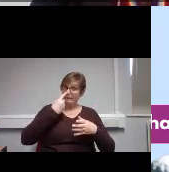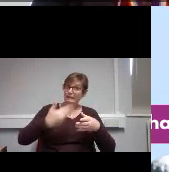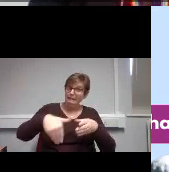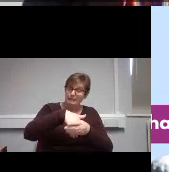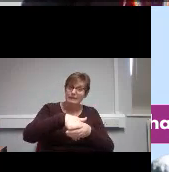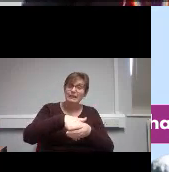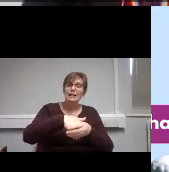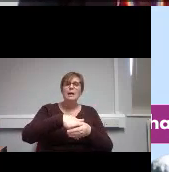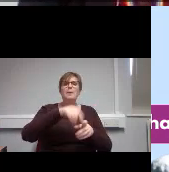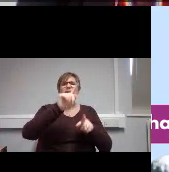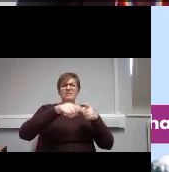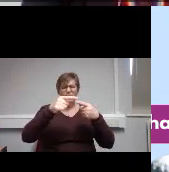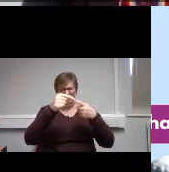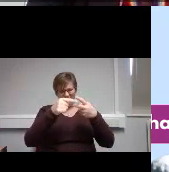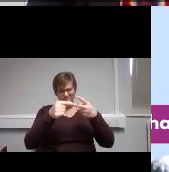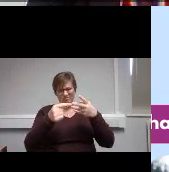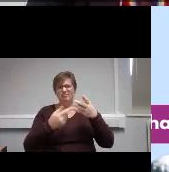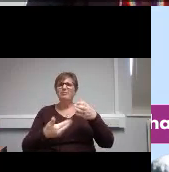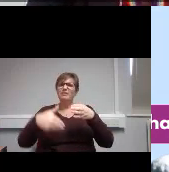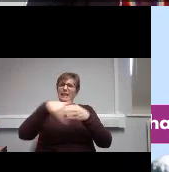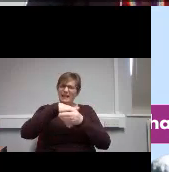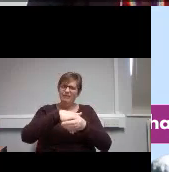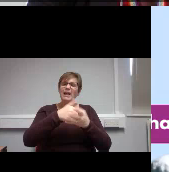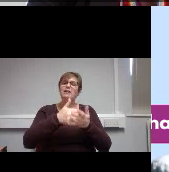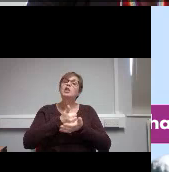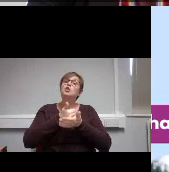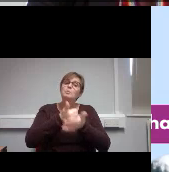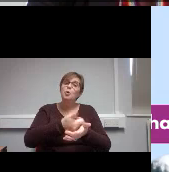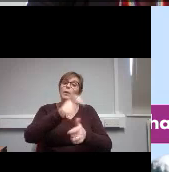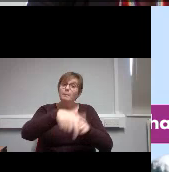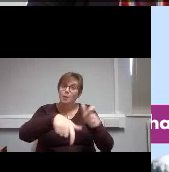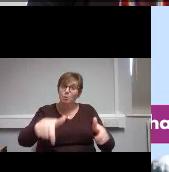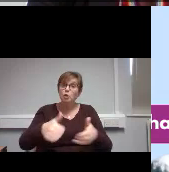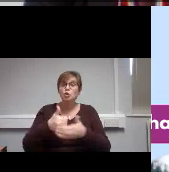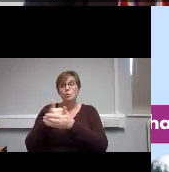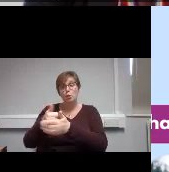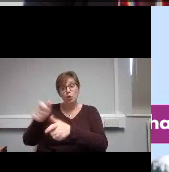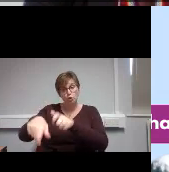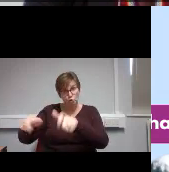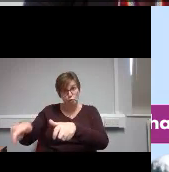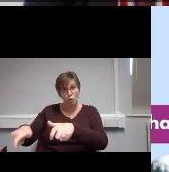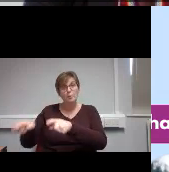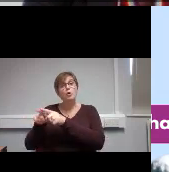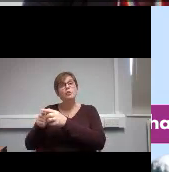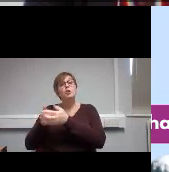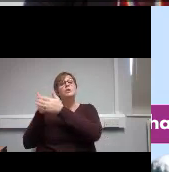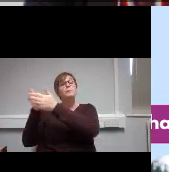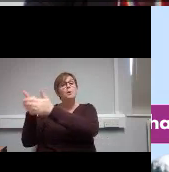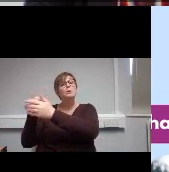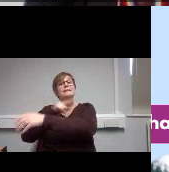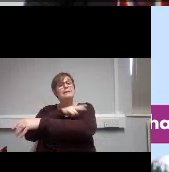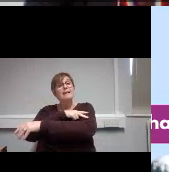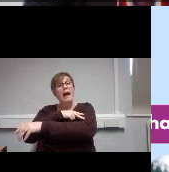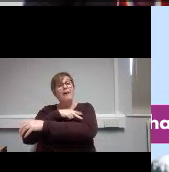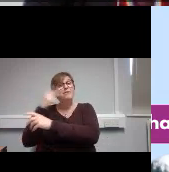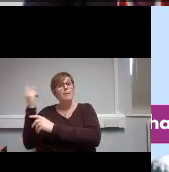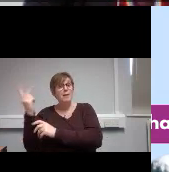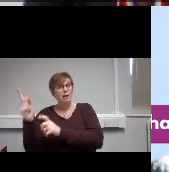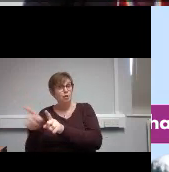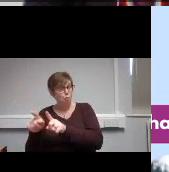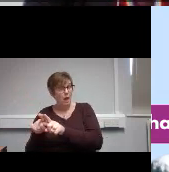there are different components within that that support the pupils, support the students, and also support staff and